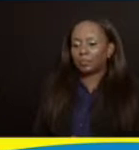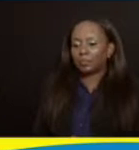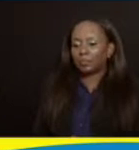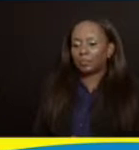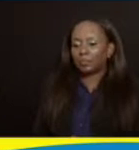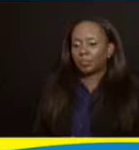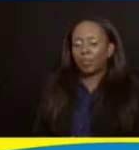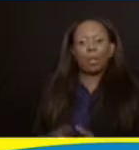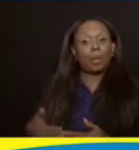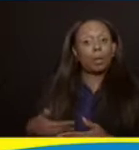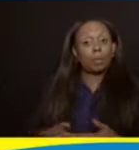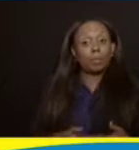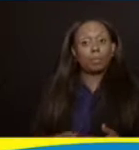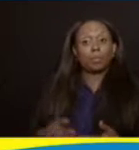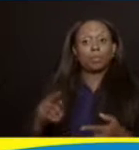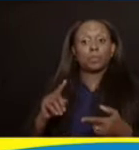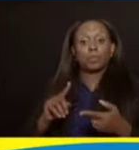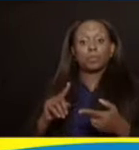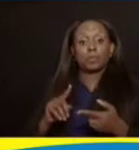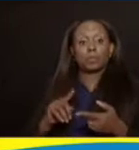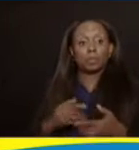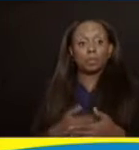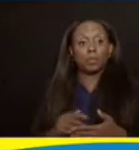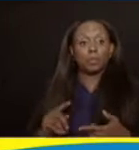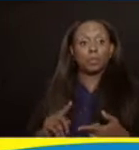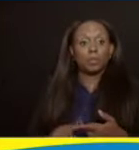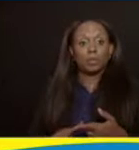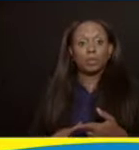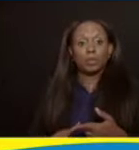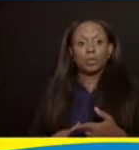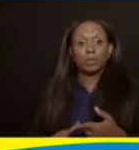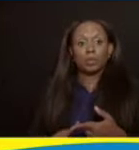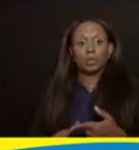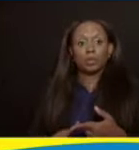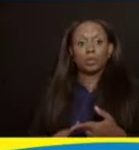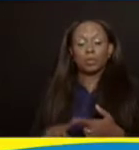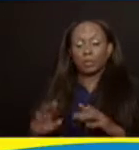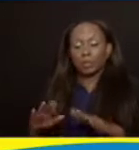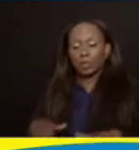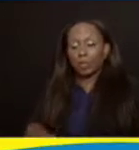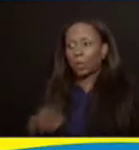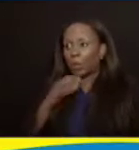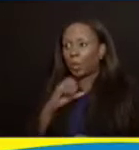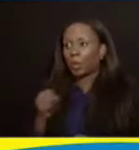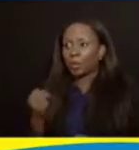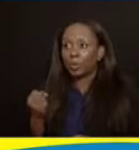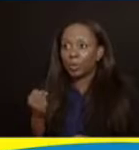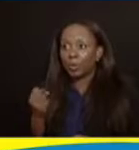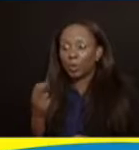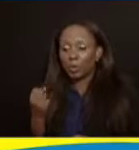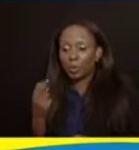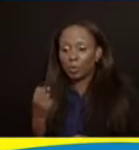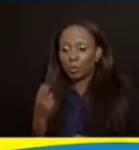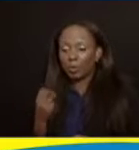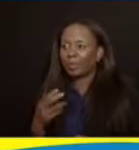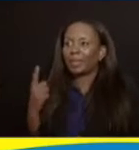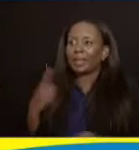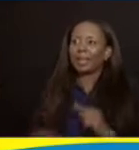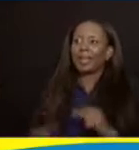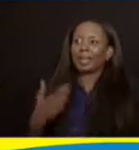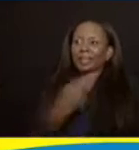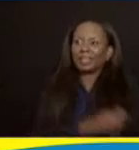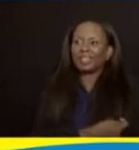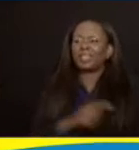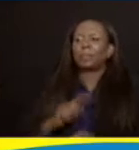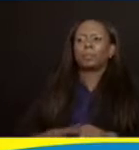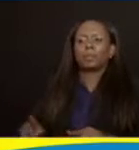how, in going forward, would the Ministry of Health and Wellness be advising the Chief Education Officer who was foreseeing a possibility of